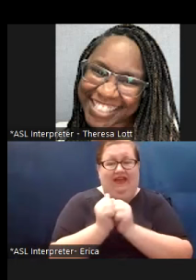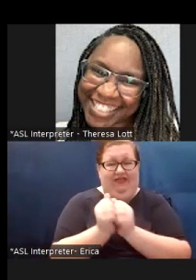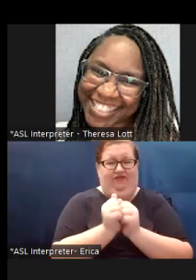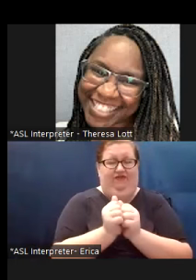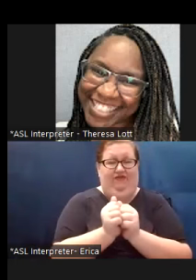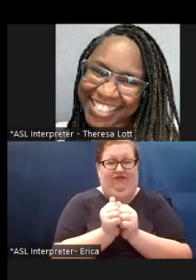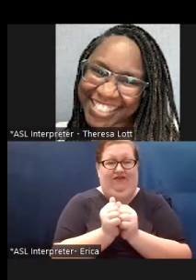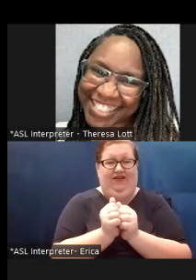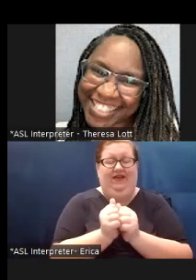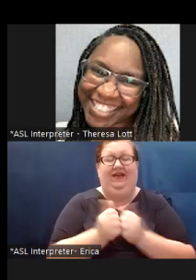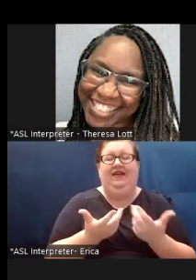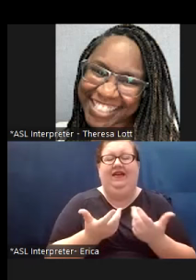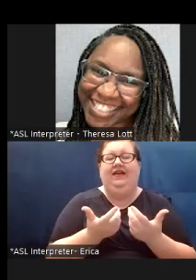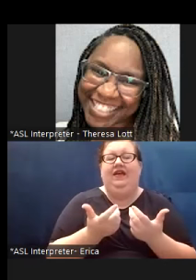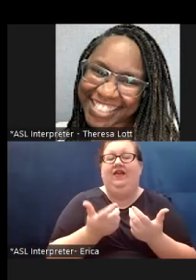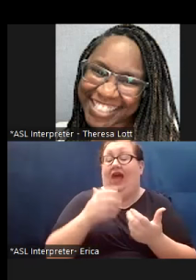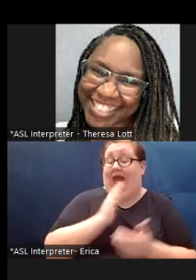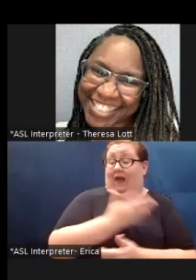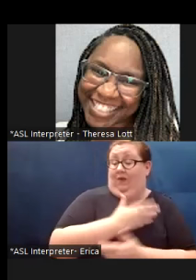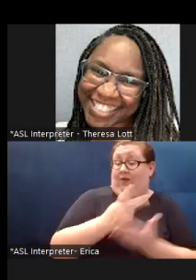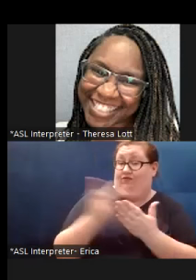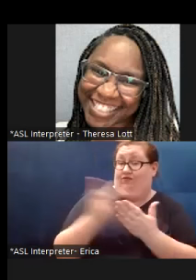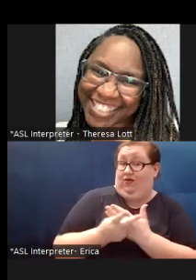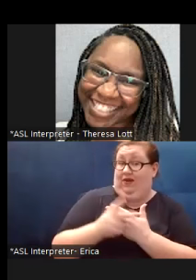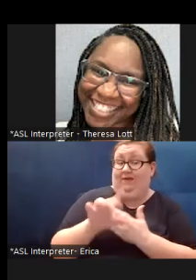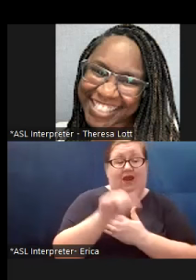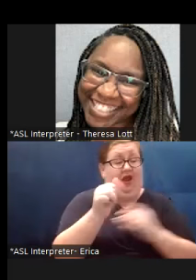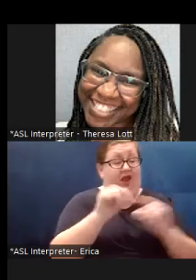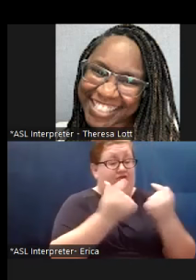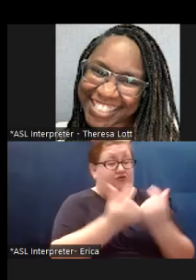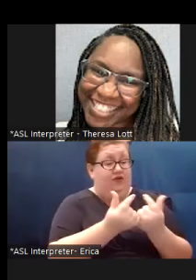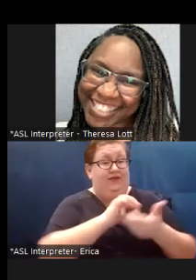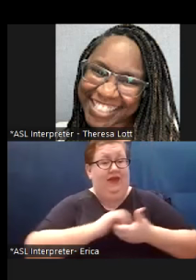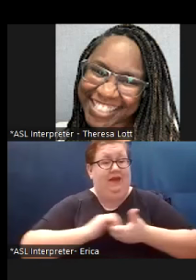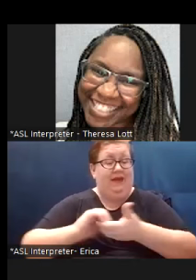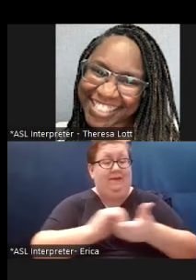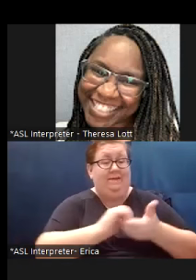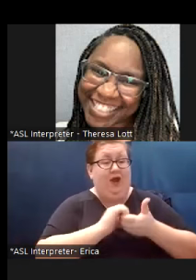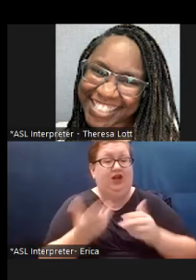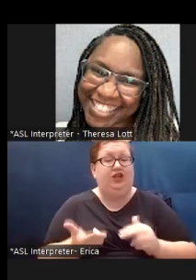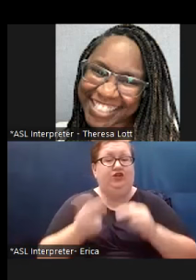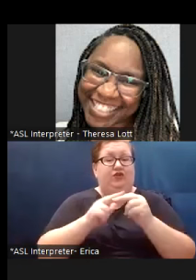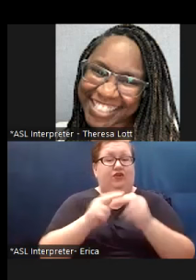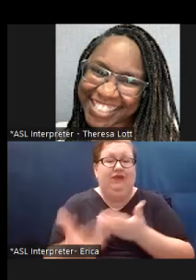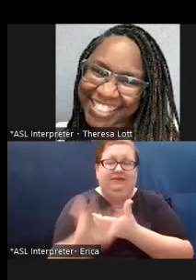Our program and other groups have been partnering to increase engagement of our youth.